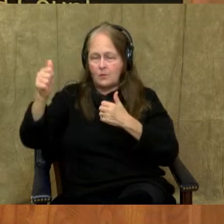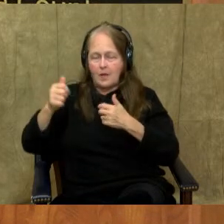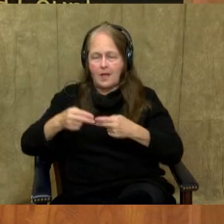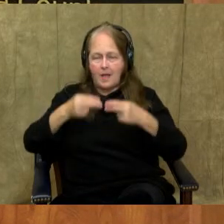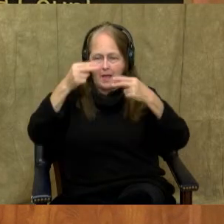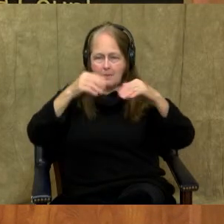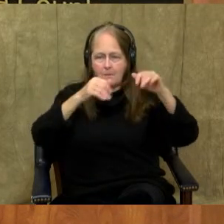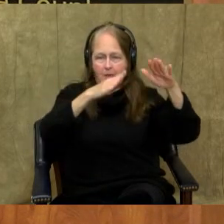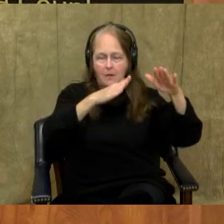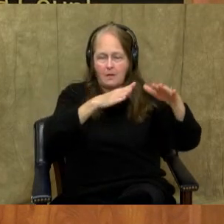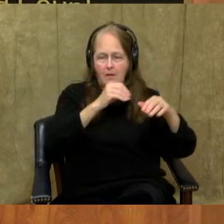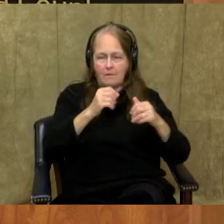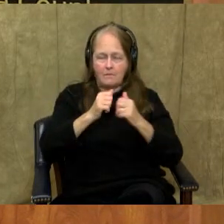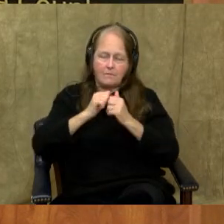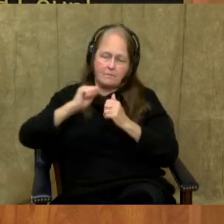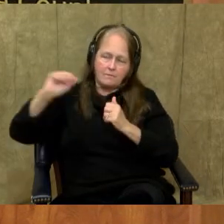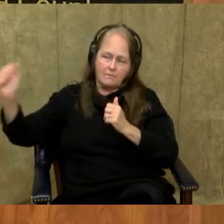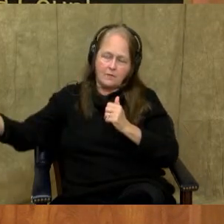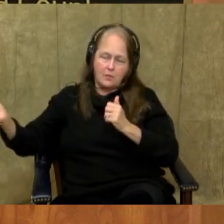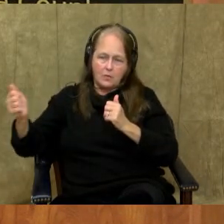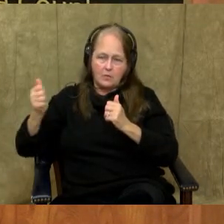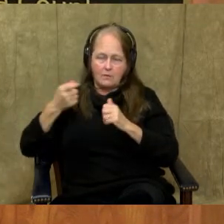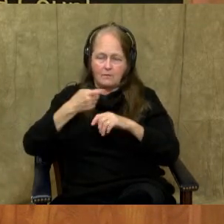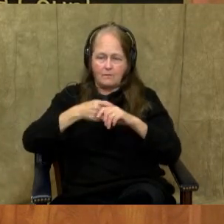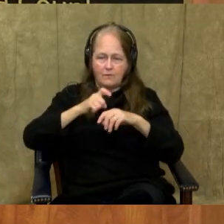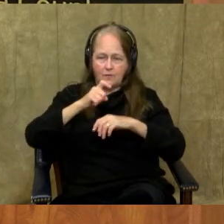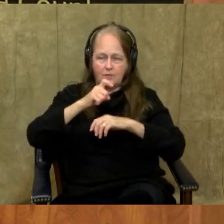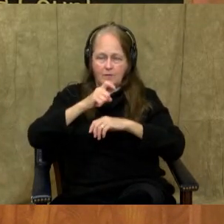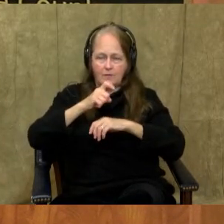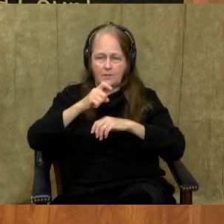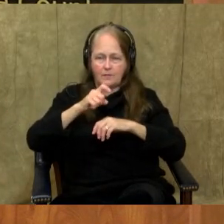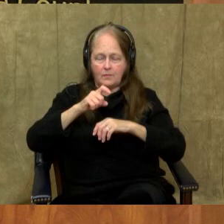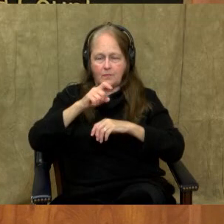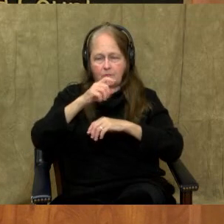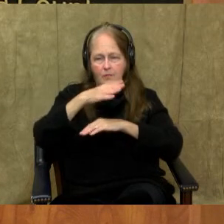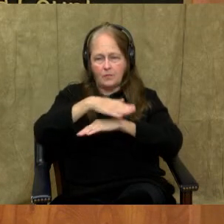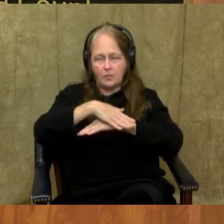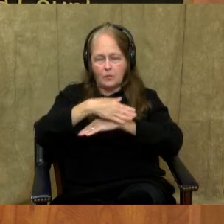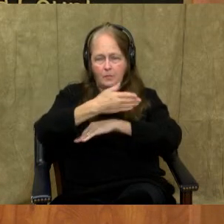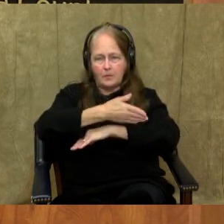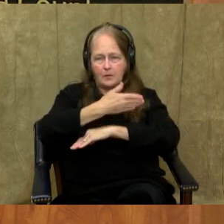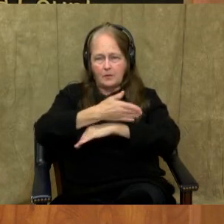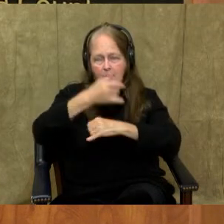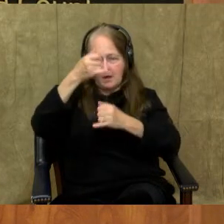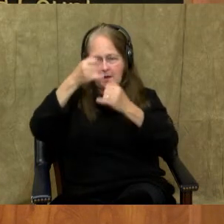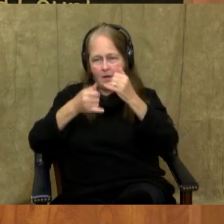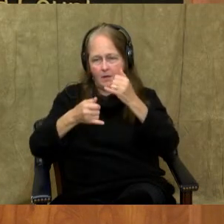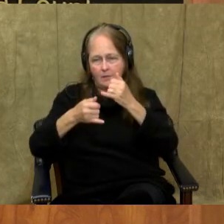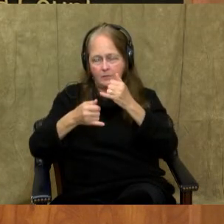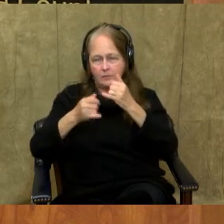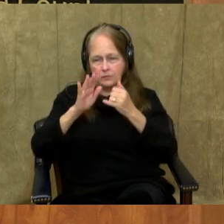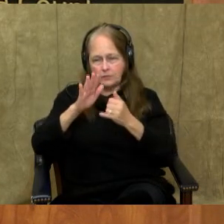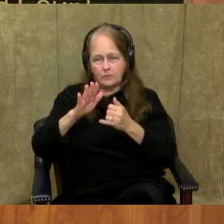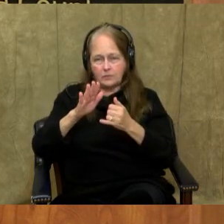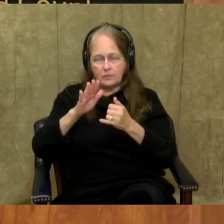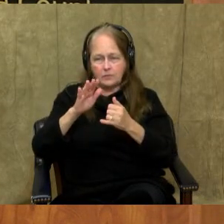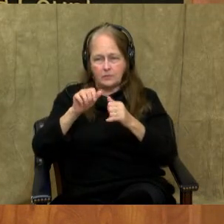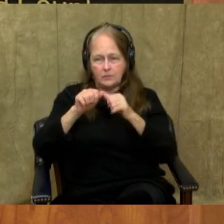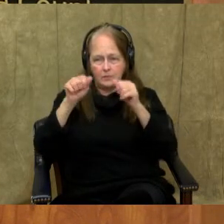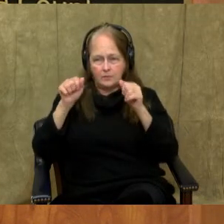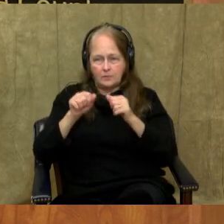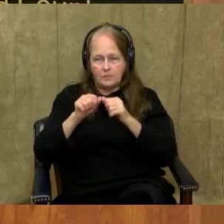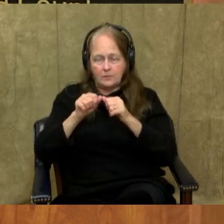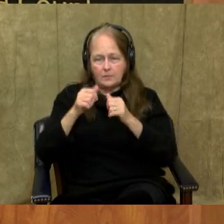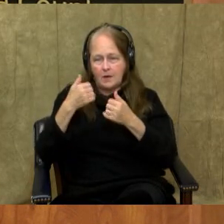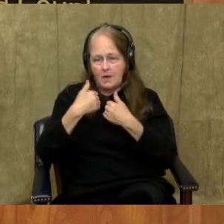or far from the coast. And you guessed it, coastal plains. And then lastly, which of these areas in